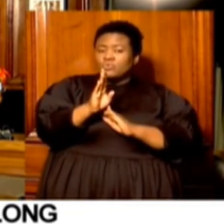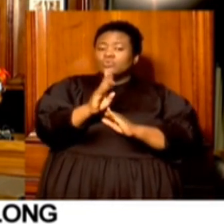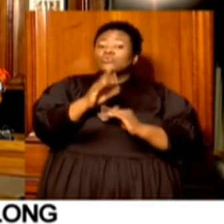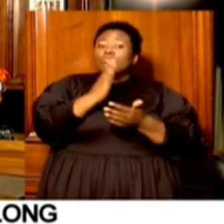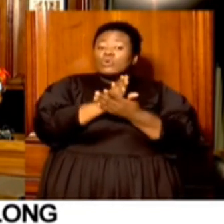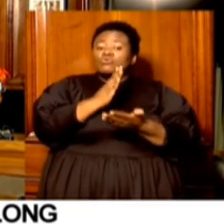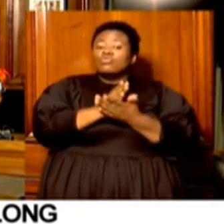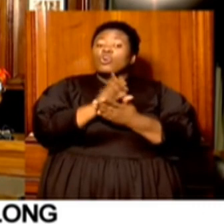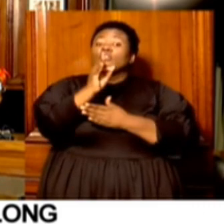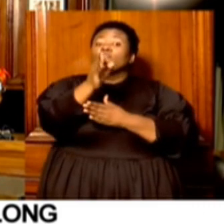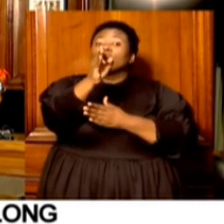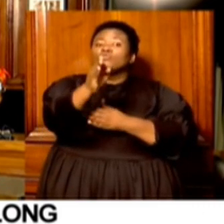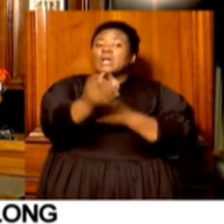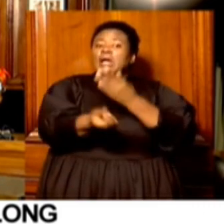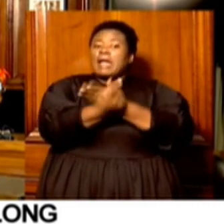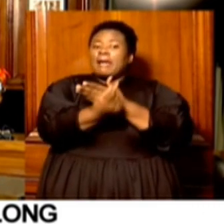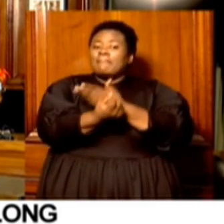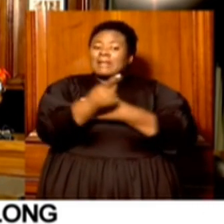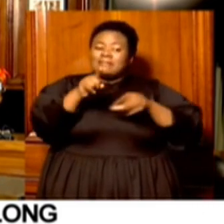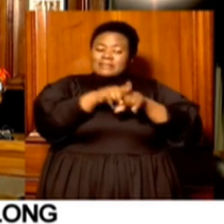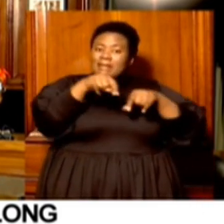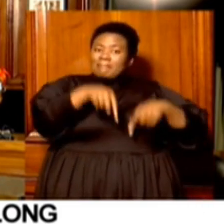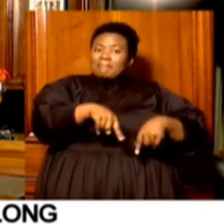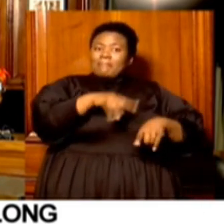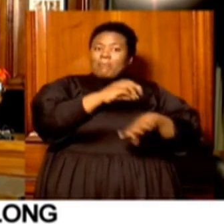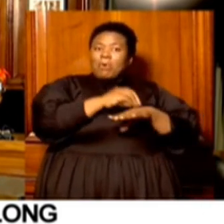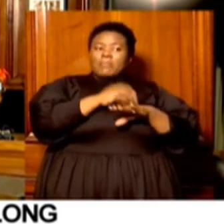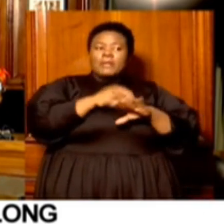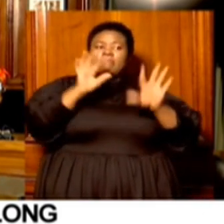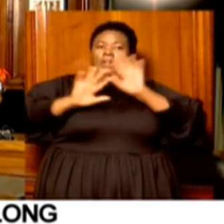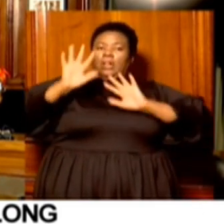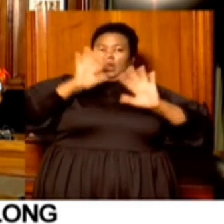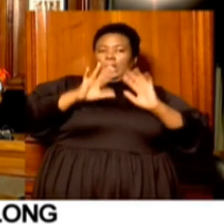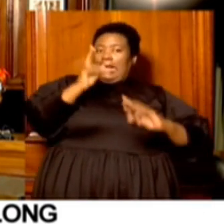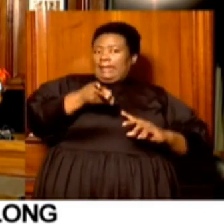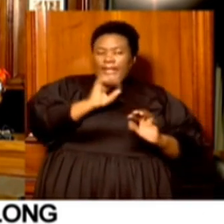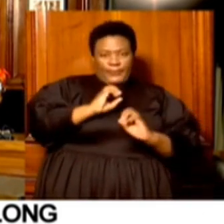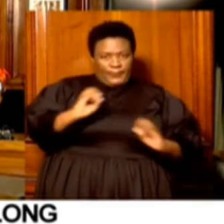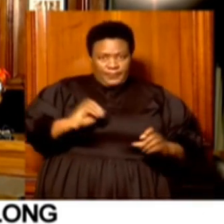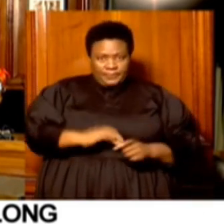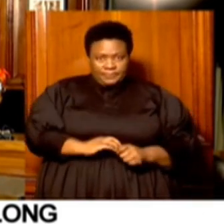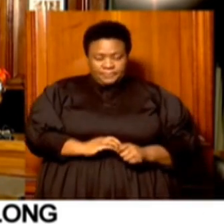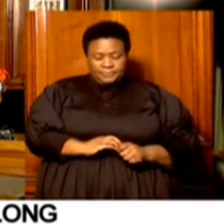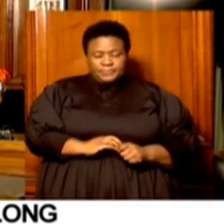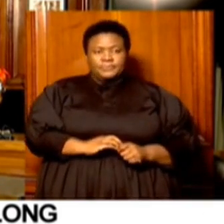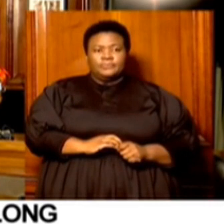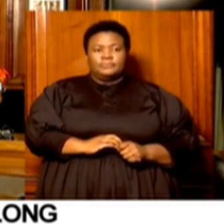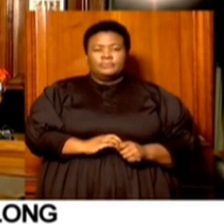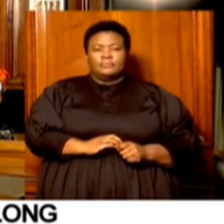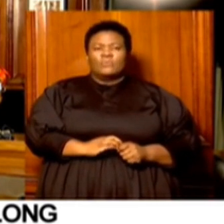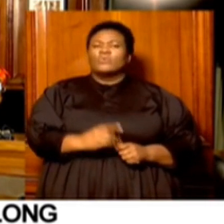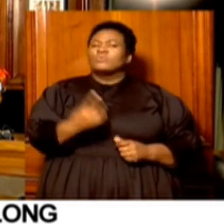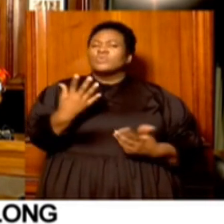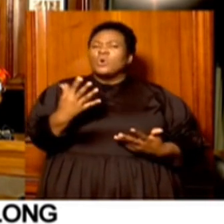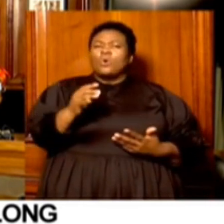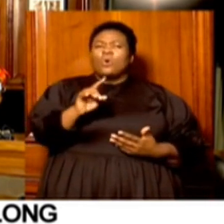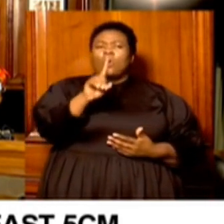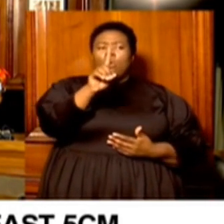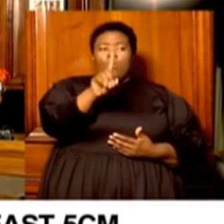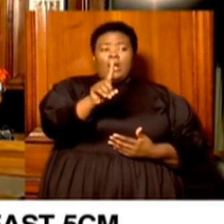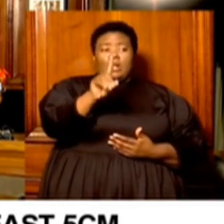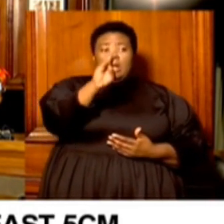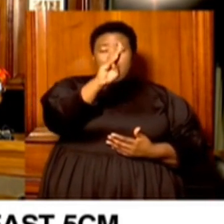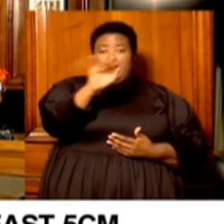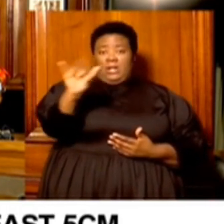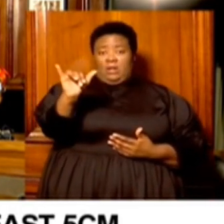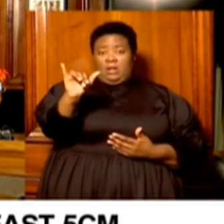Ustembile Cele from The Times is asking, what is the status of the 1 billion rand relief